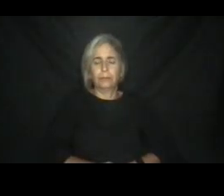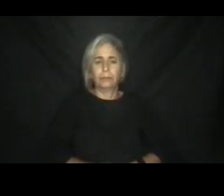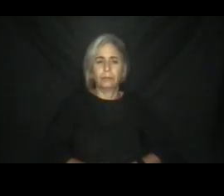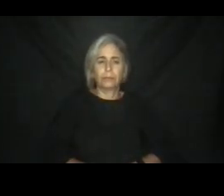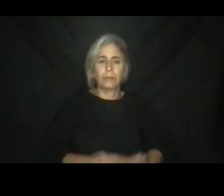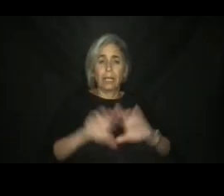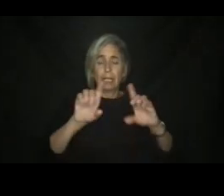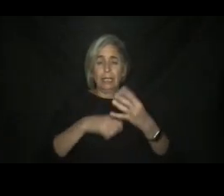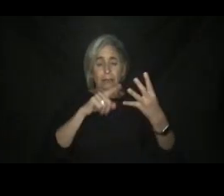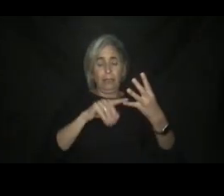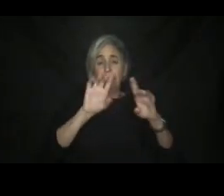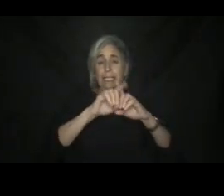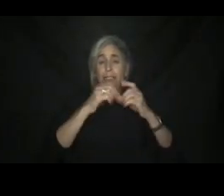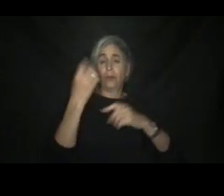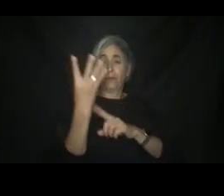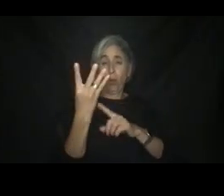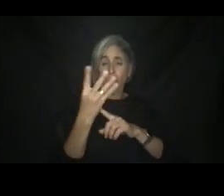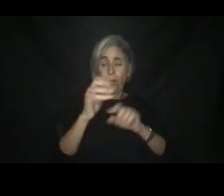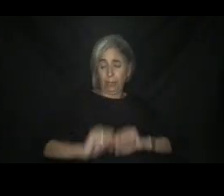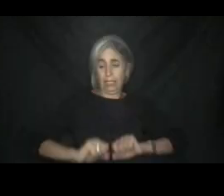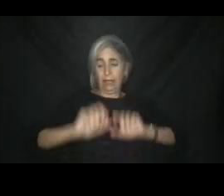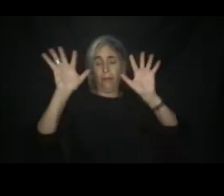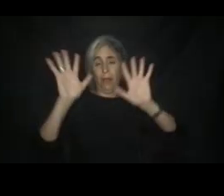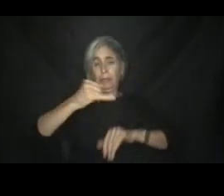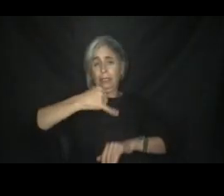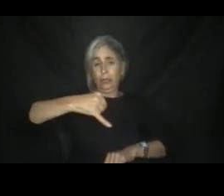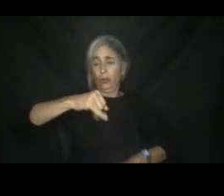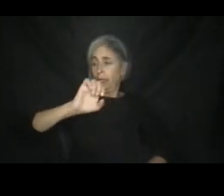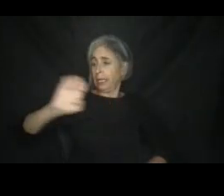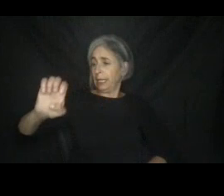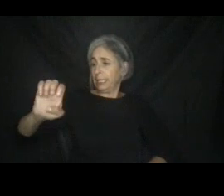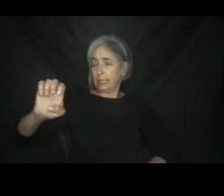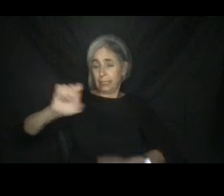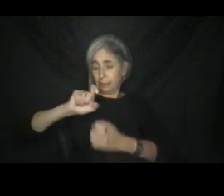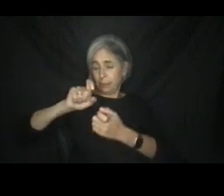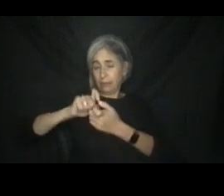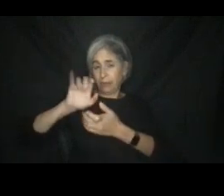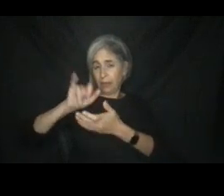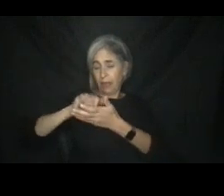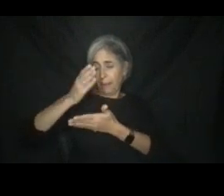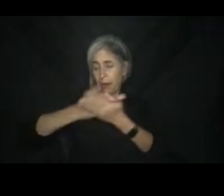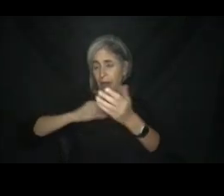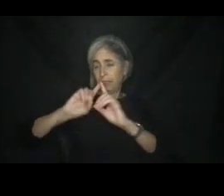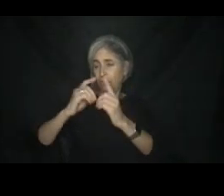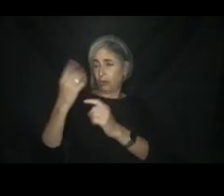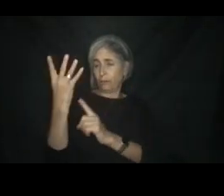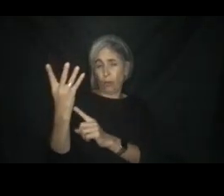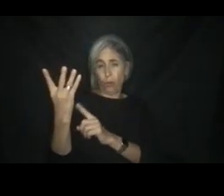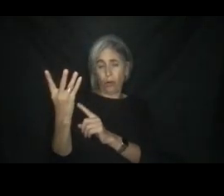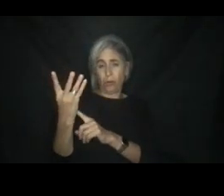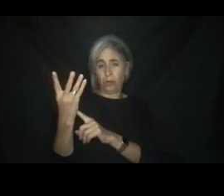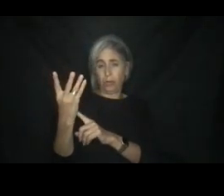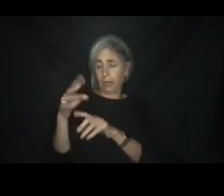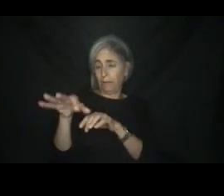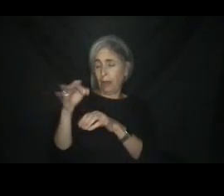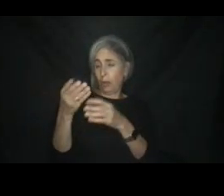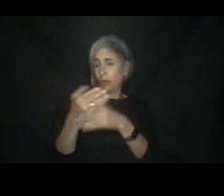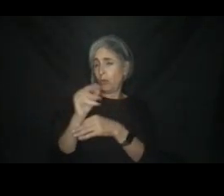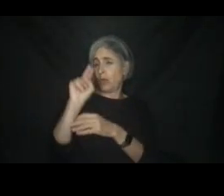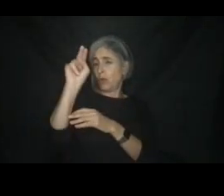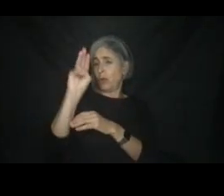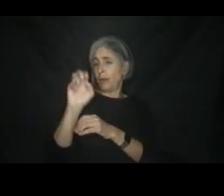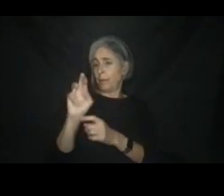District 4 must give up territory to its east. So specifically, we're talking about that part of District 4 presently found to the north of Minor